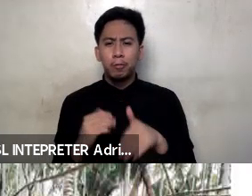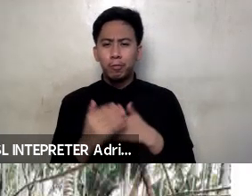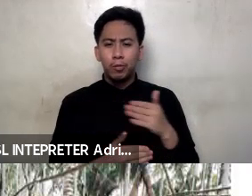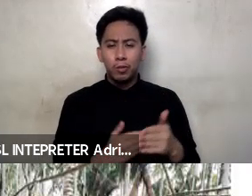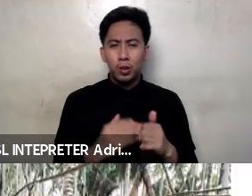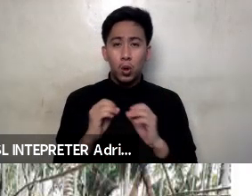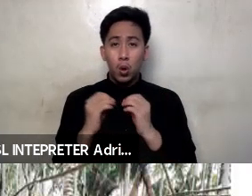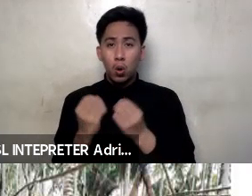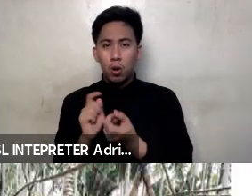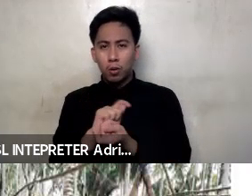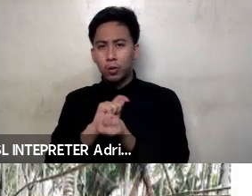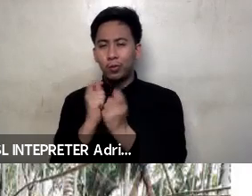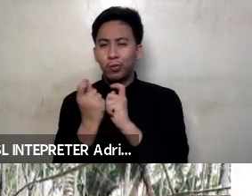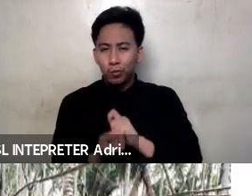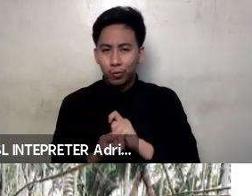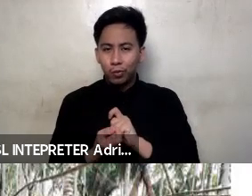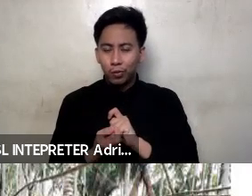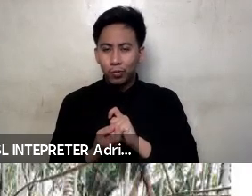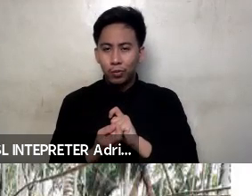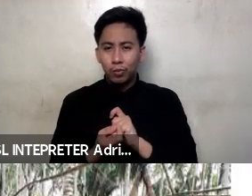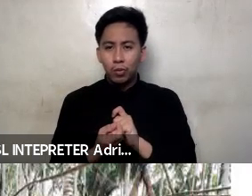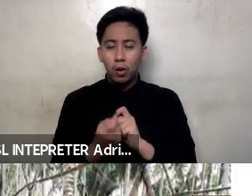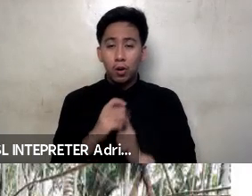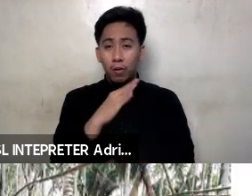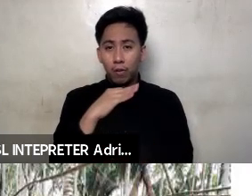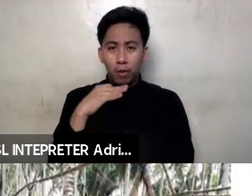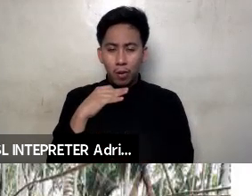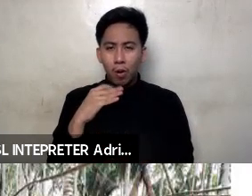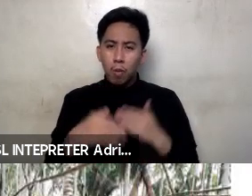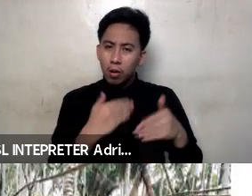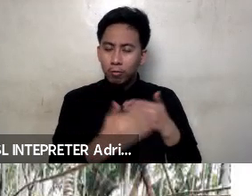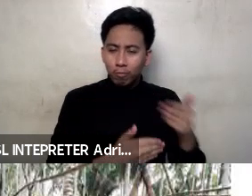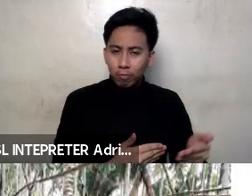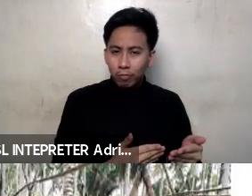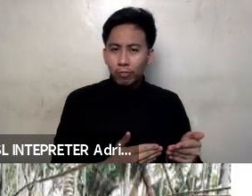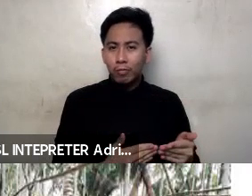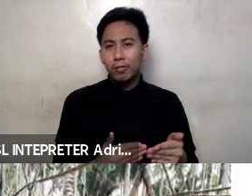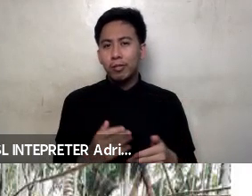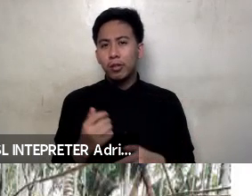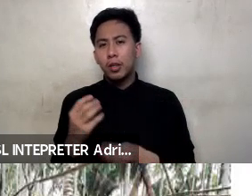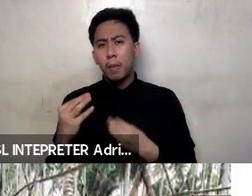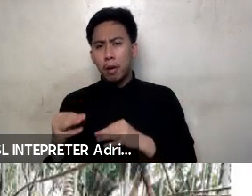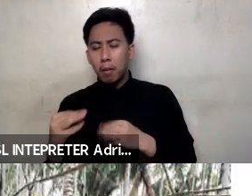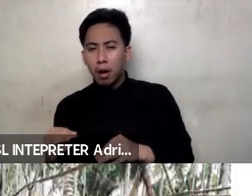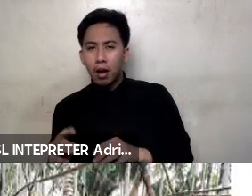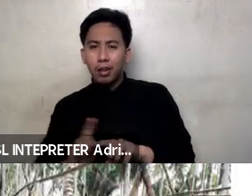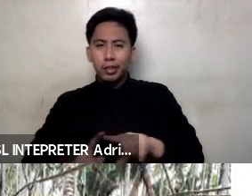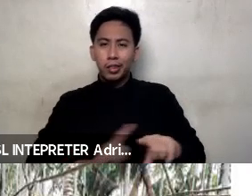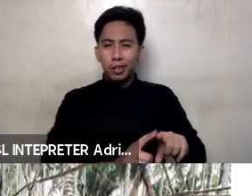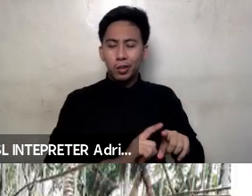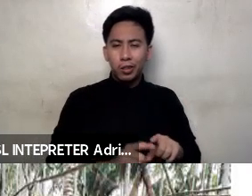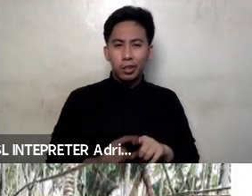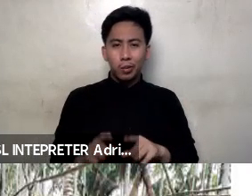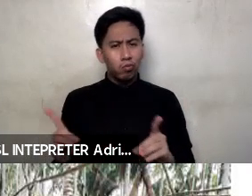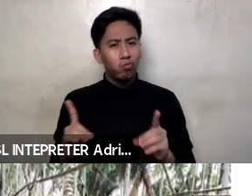organizational transformations, farming, processing, marketing techniques,